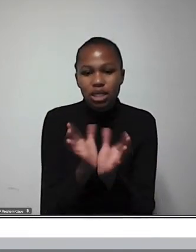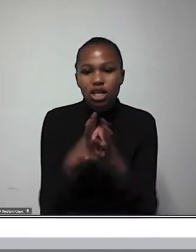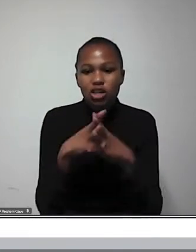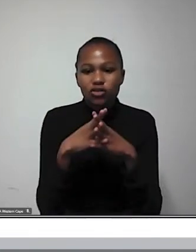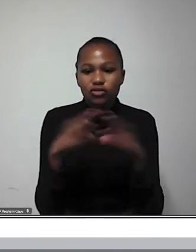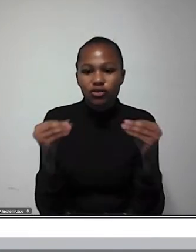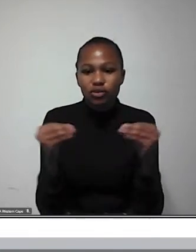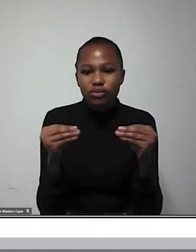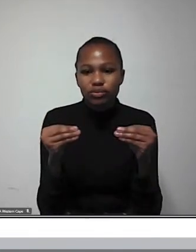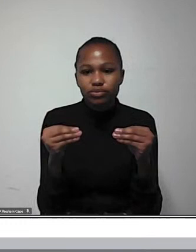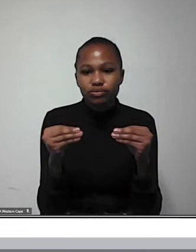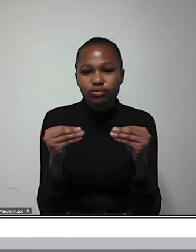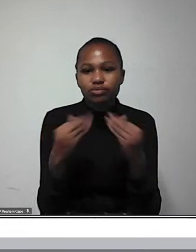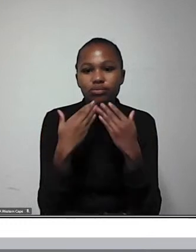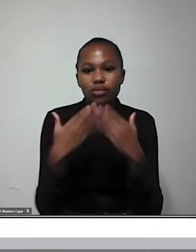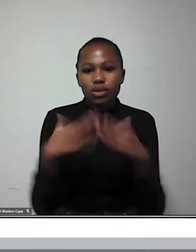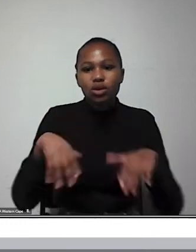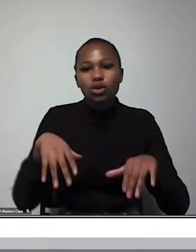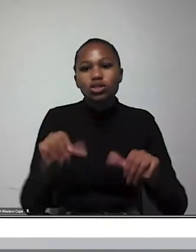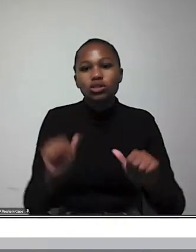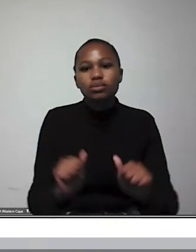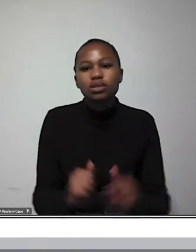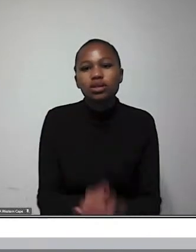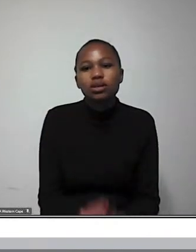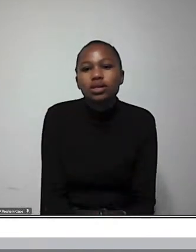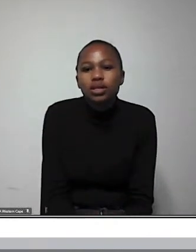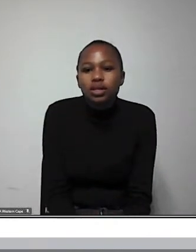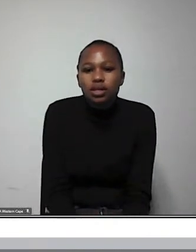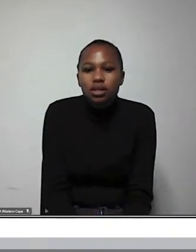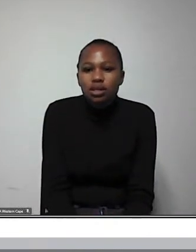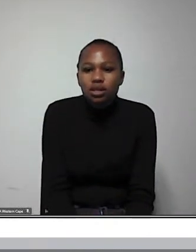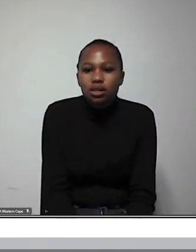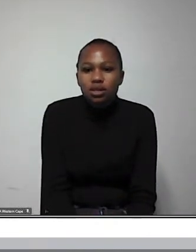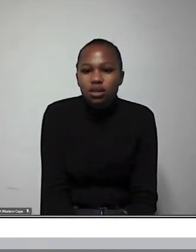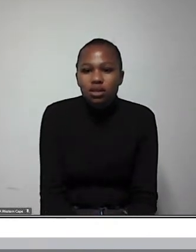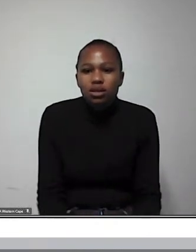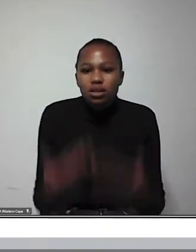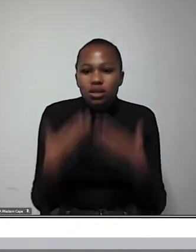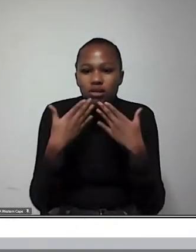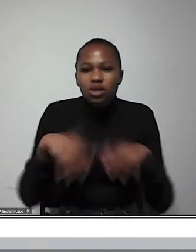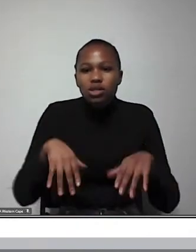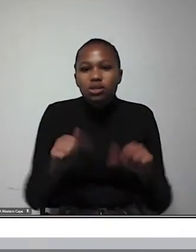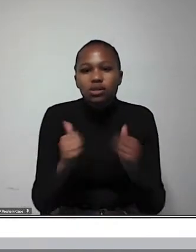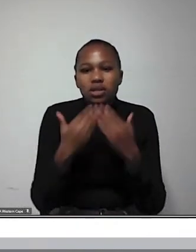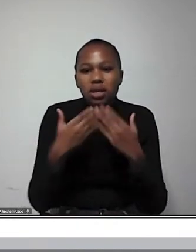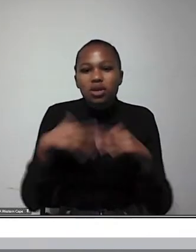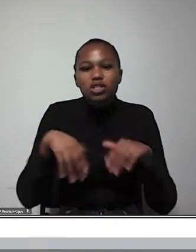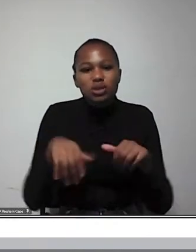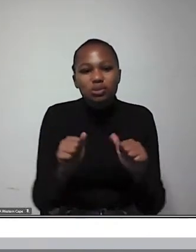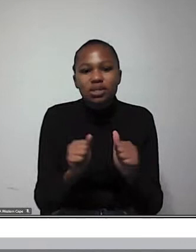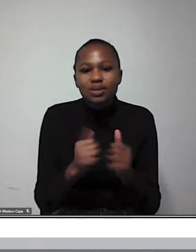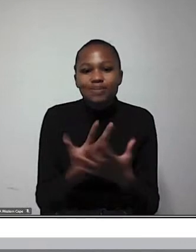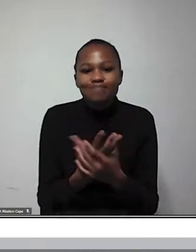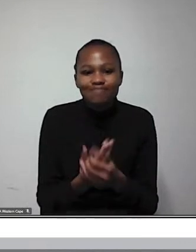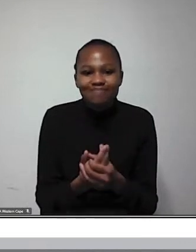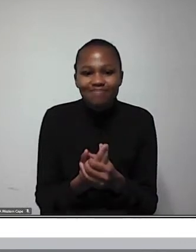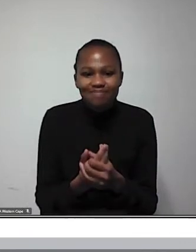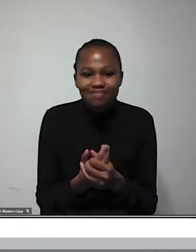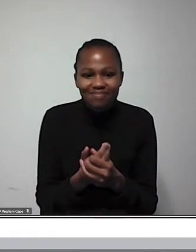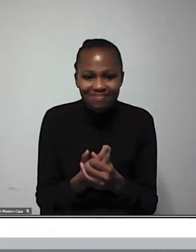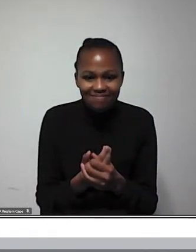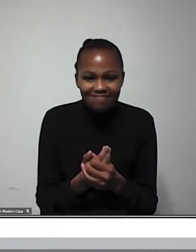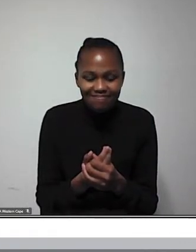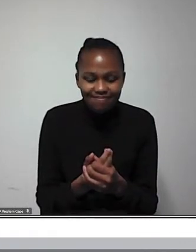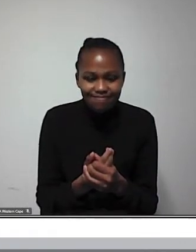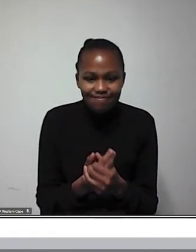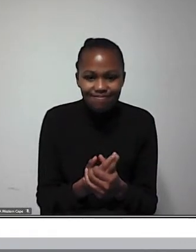Thank you, Chair. Thank you, Chair. Thank you, Chair. Thank you very much. Yeah, you have a lovely weekend, Chair, also. Yeah, I know